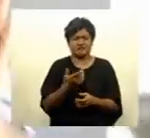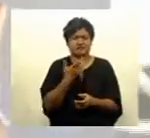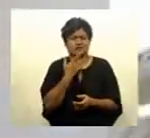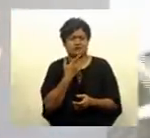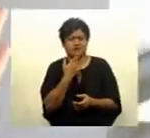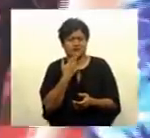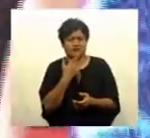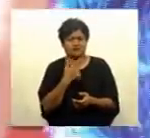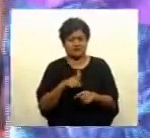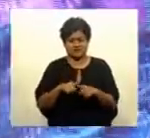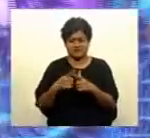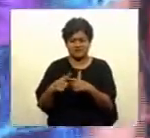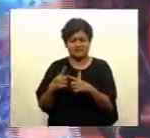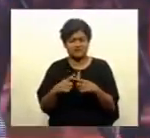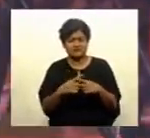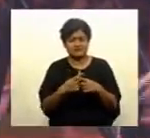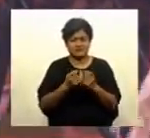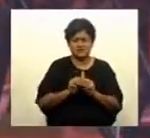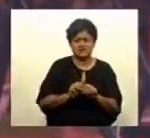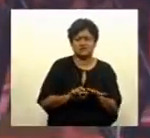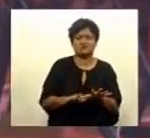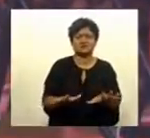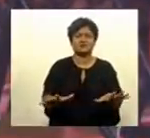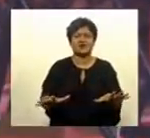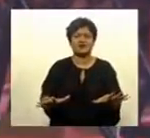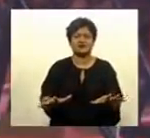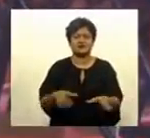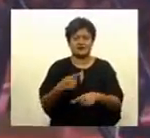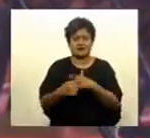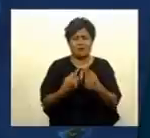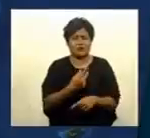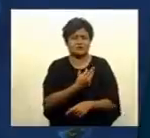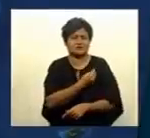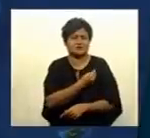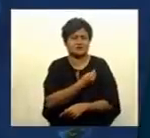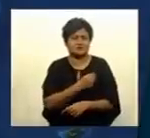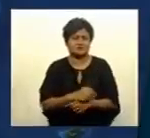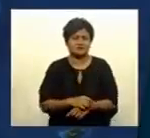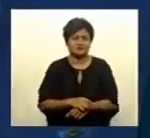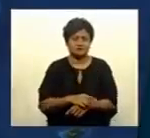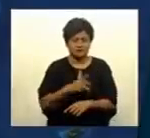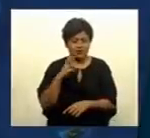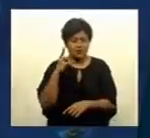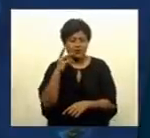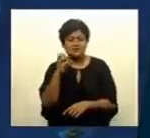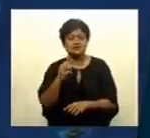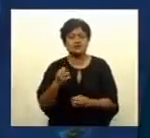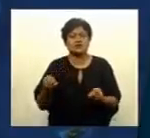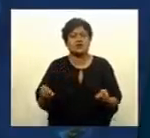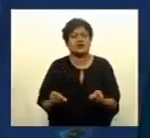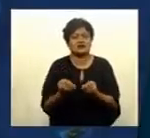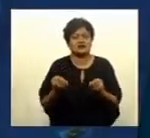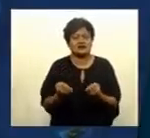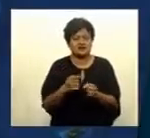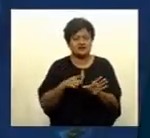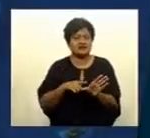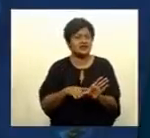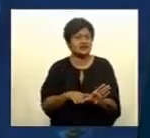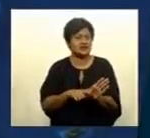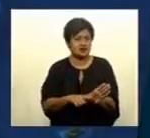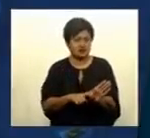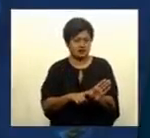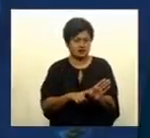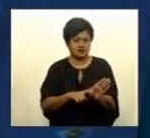around recently. They are probably leading, with wisdom to encourage the young ones that are probably villainating